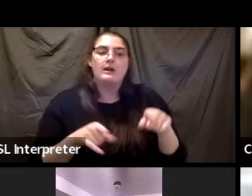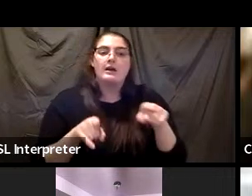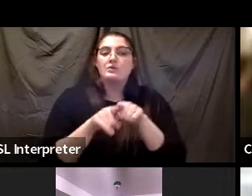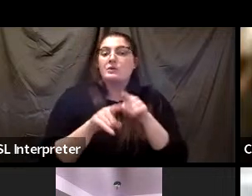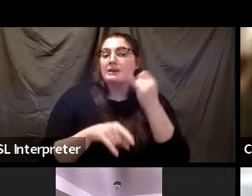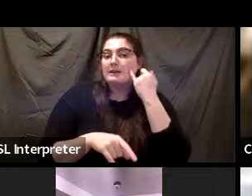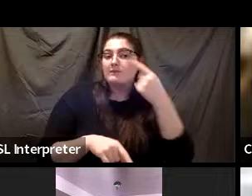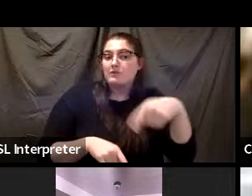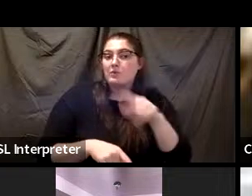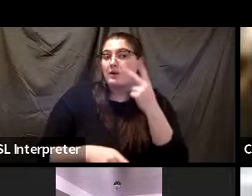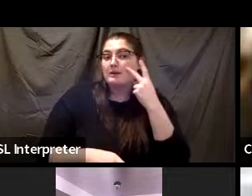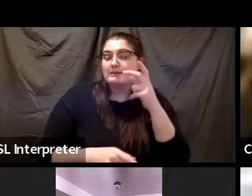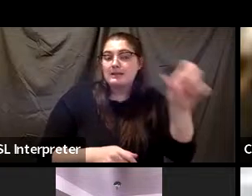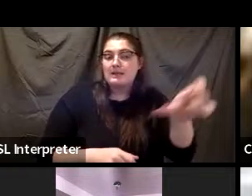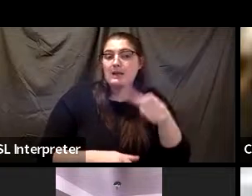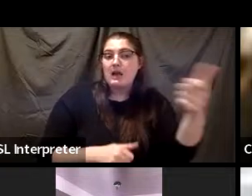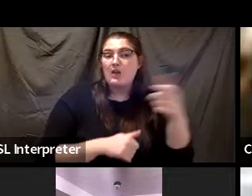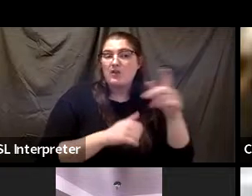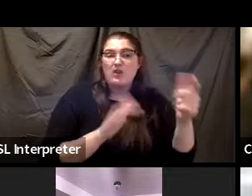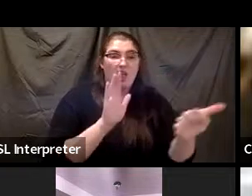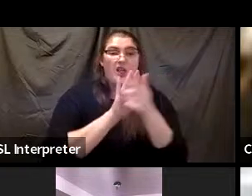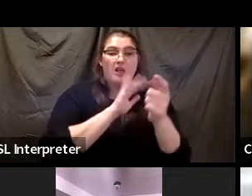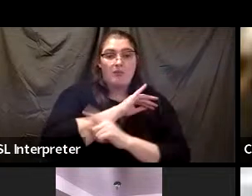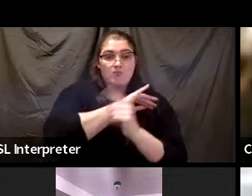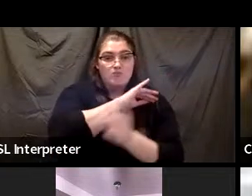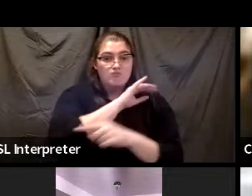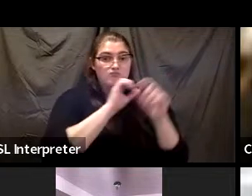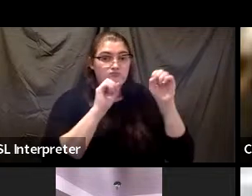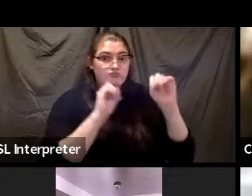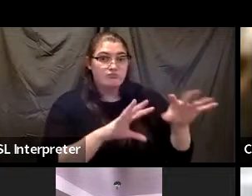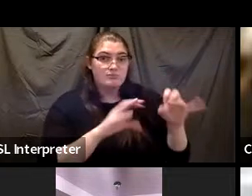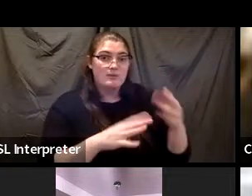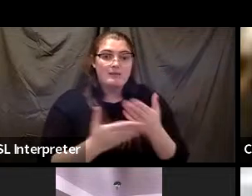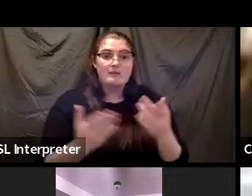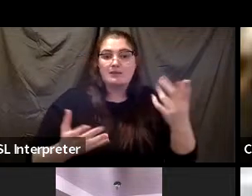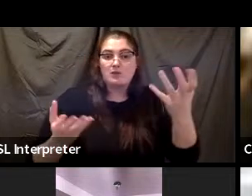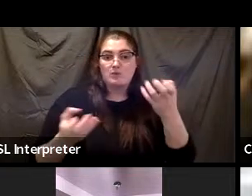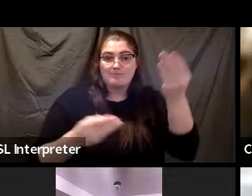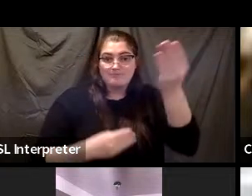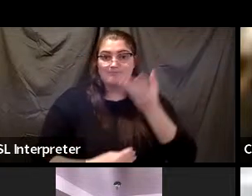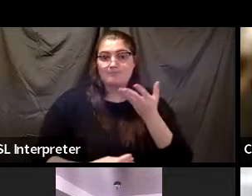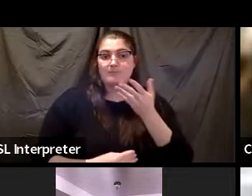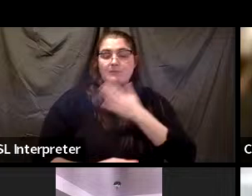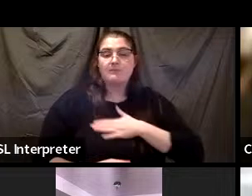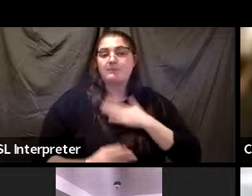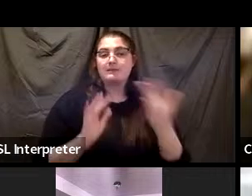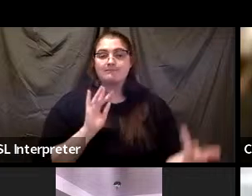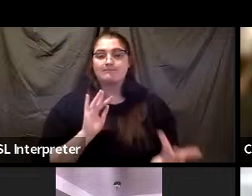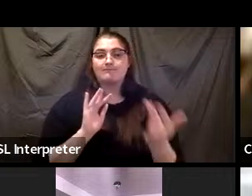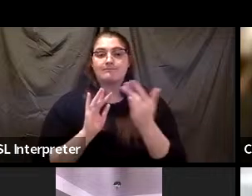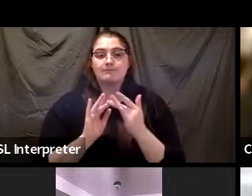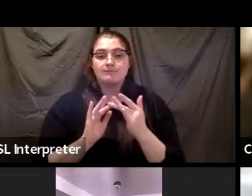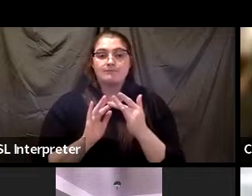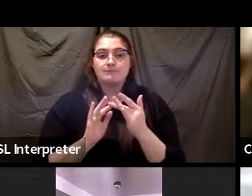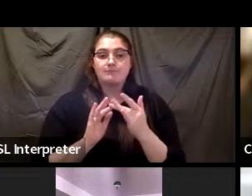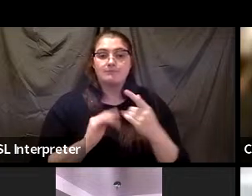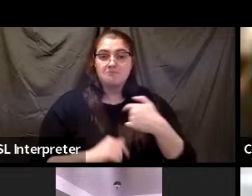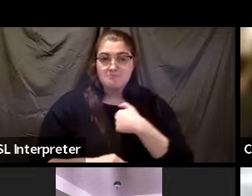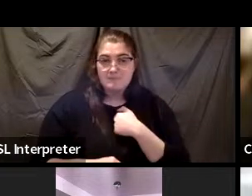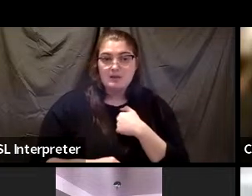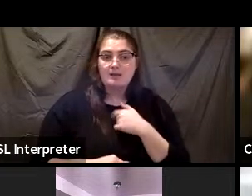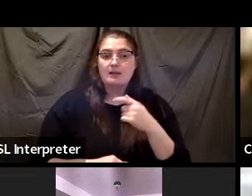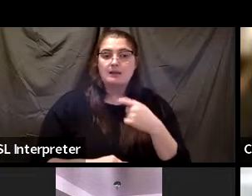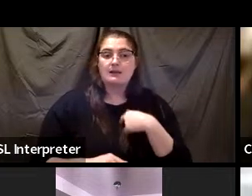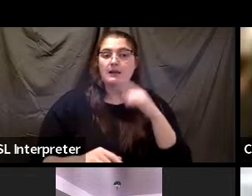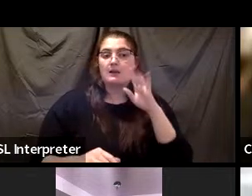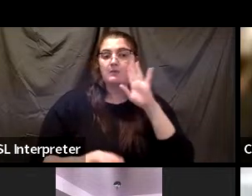see any other illegal dumping things that you would like to bring to our attention, please reach out to me, and then I'll